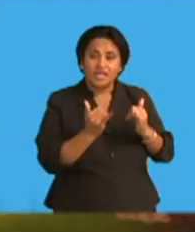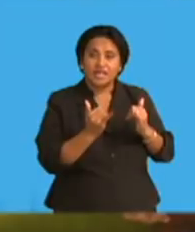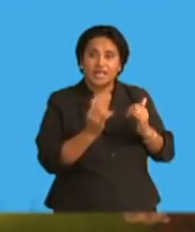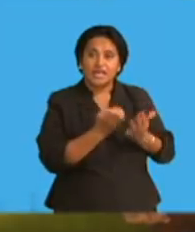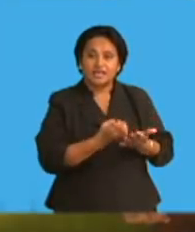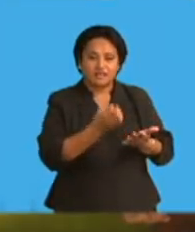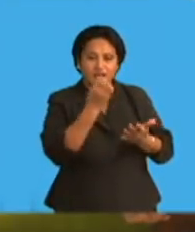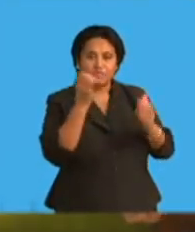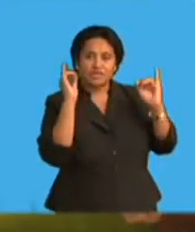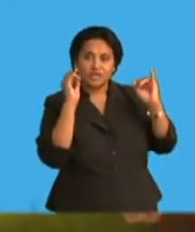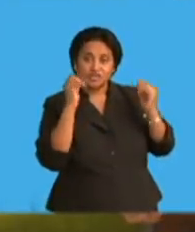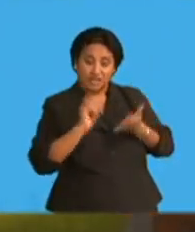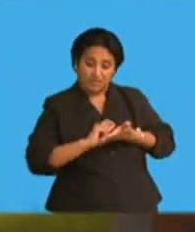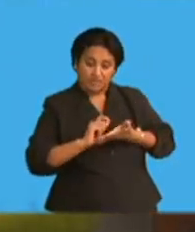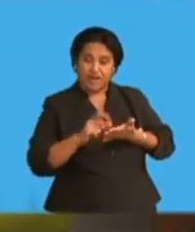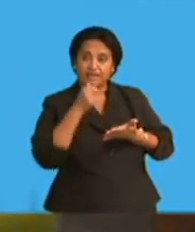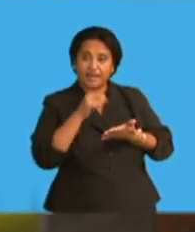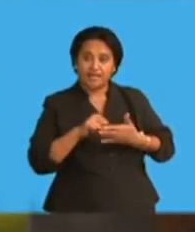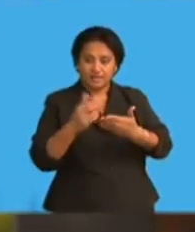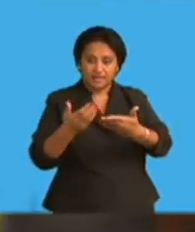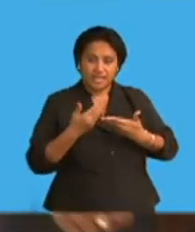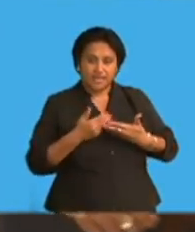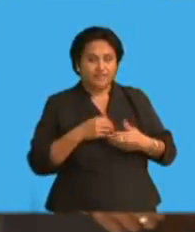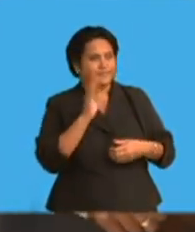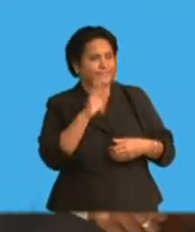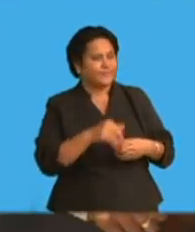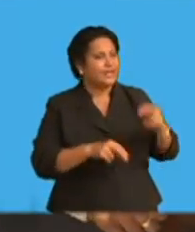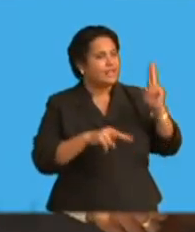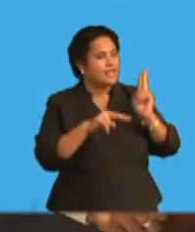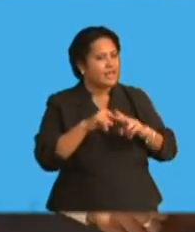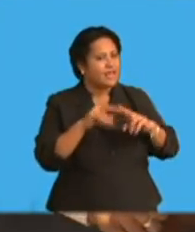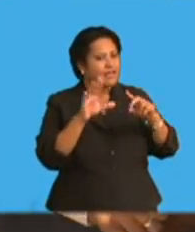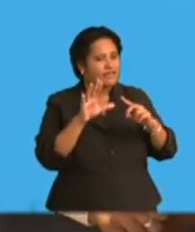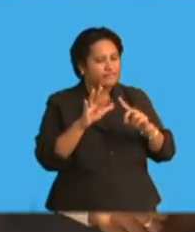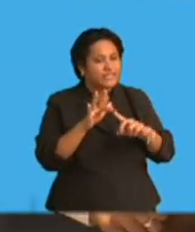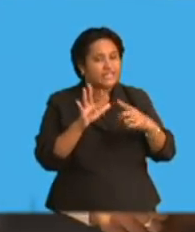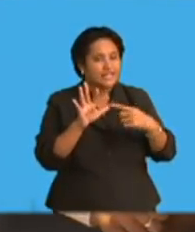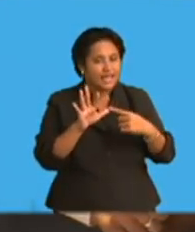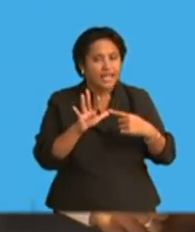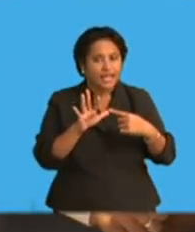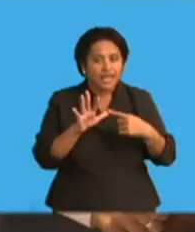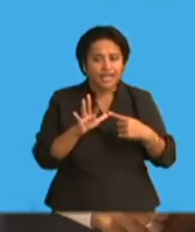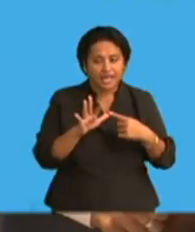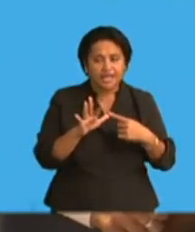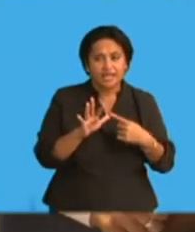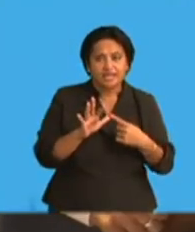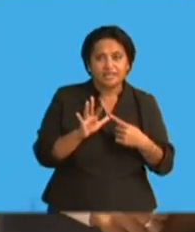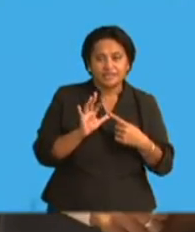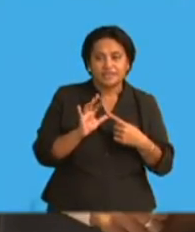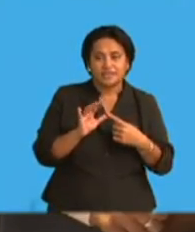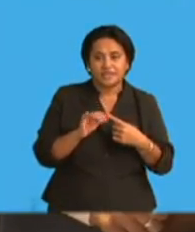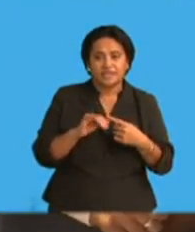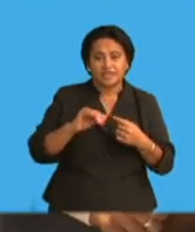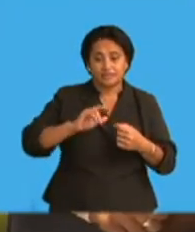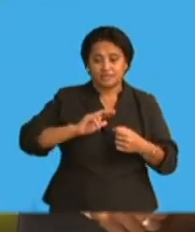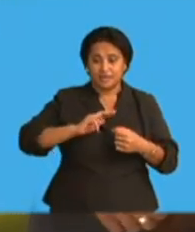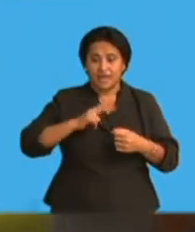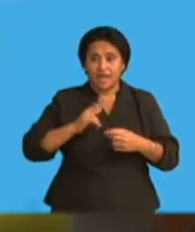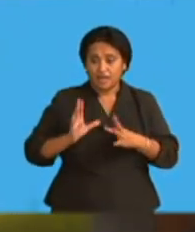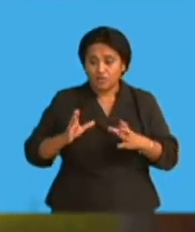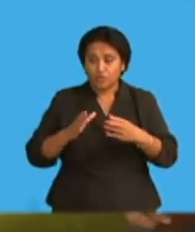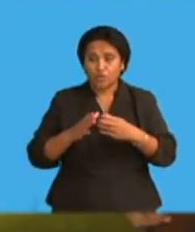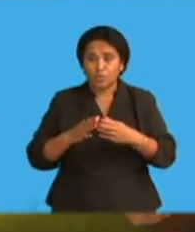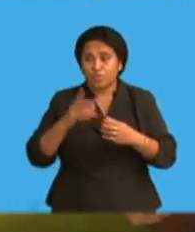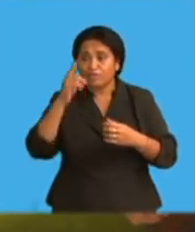letter complaining saying, oh, FEA has hired the last batch of apprentices FEA hired, all of them